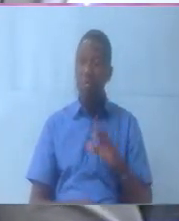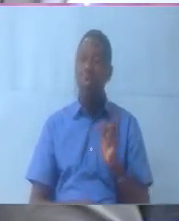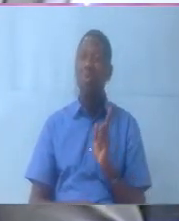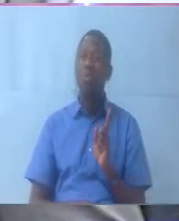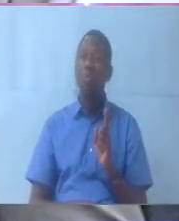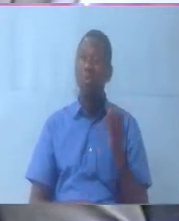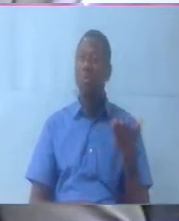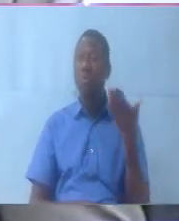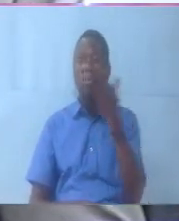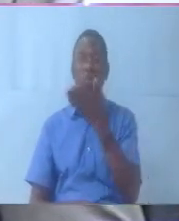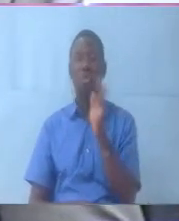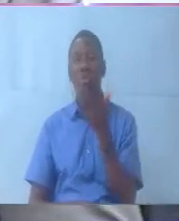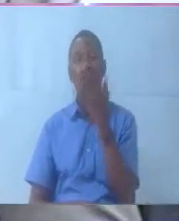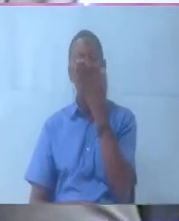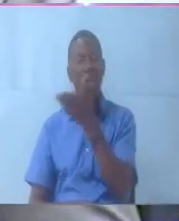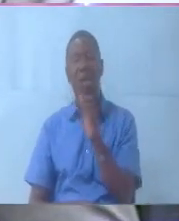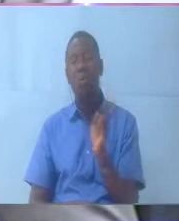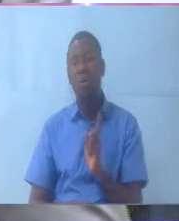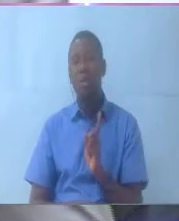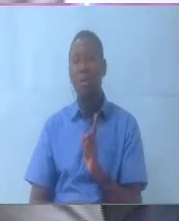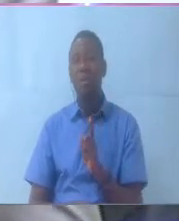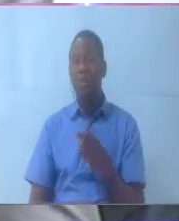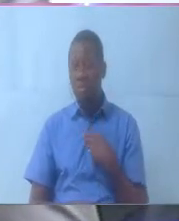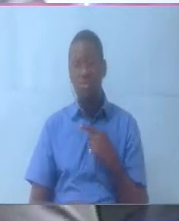release, and